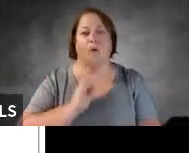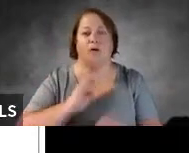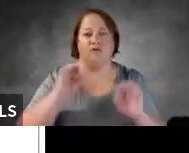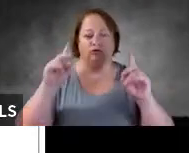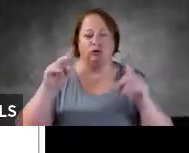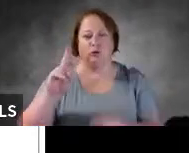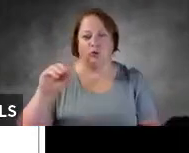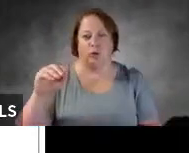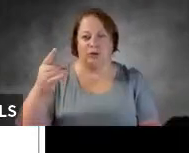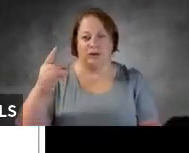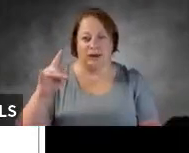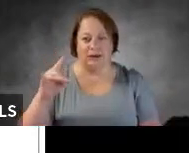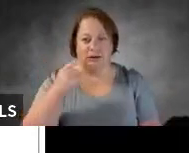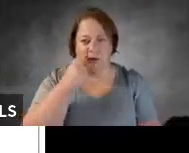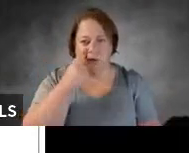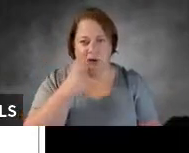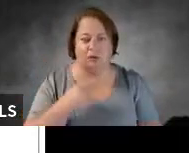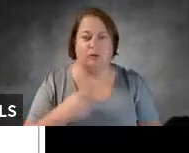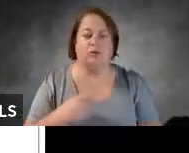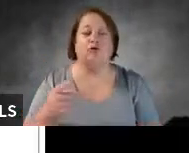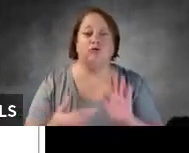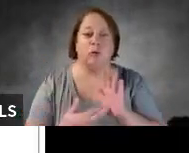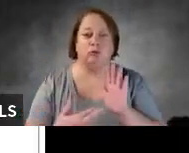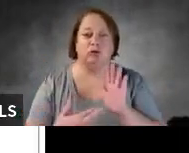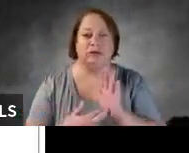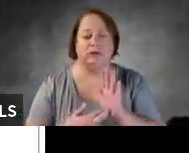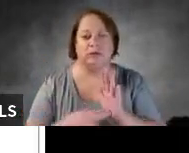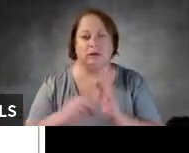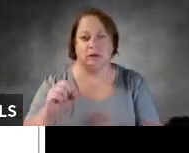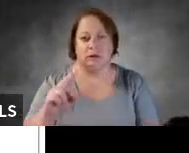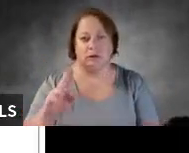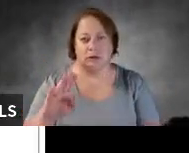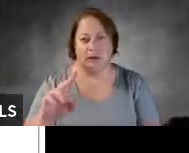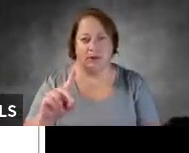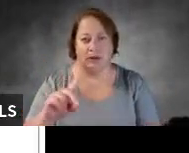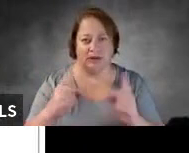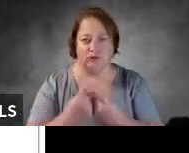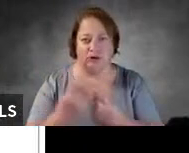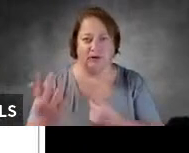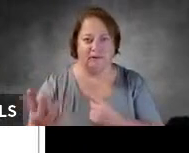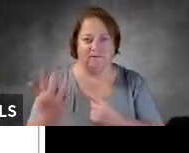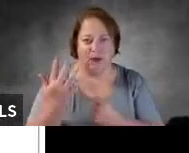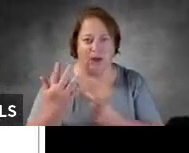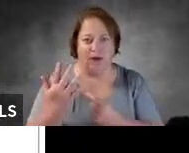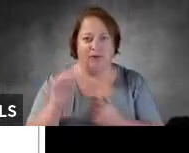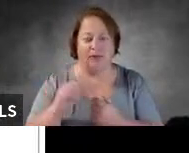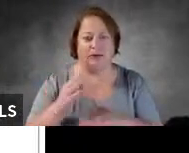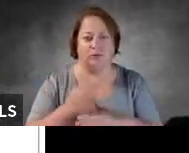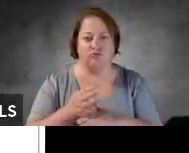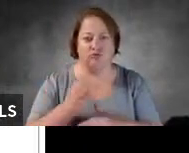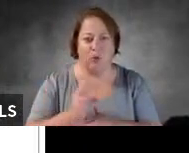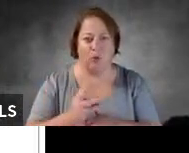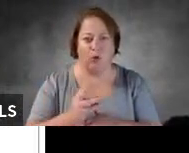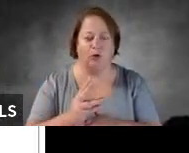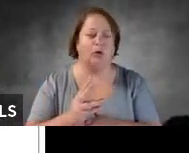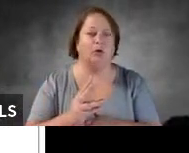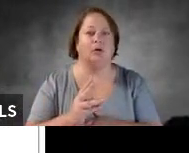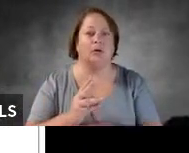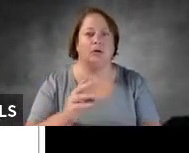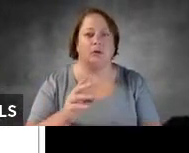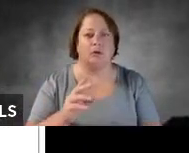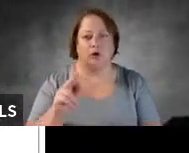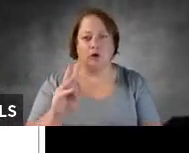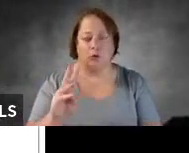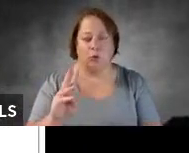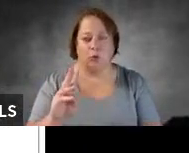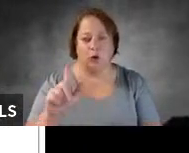in 2018. She represents Sub-District 5. That covers Brentwood,